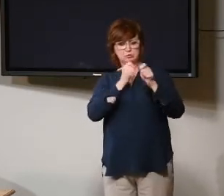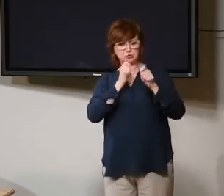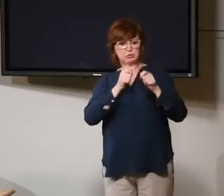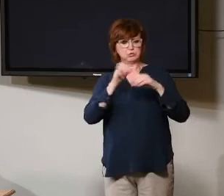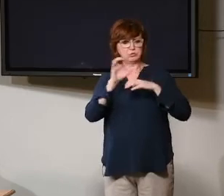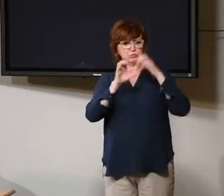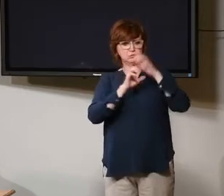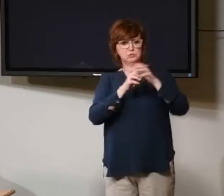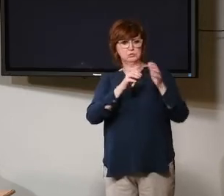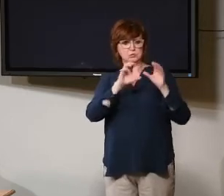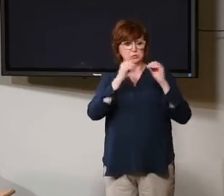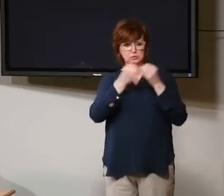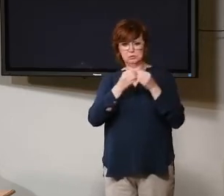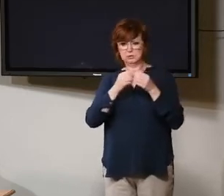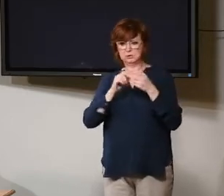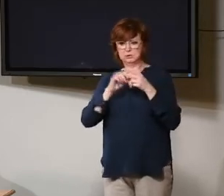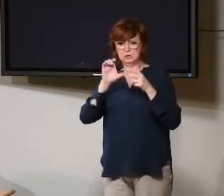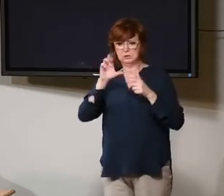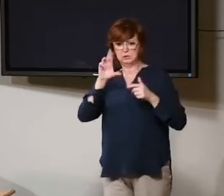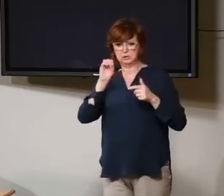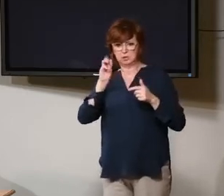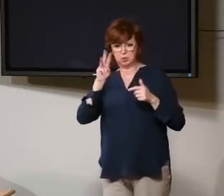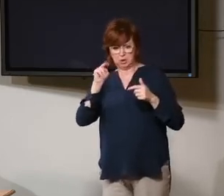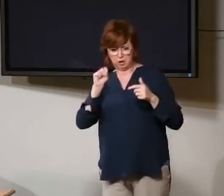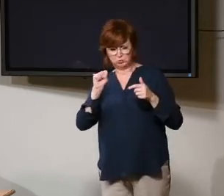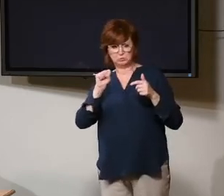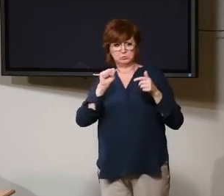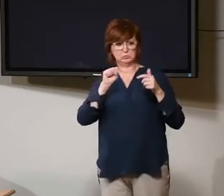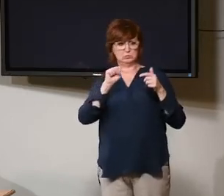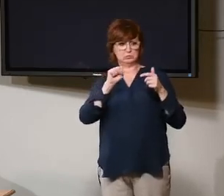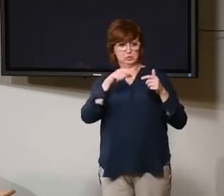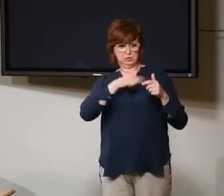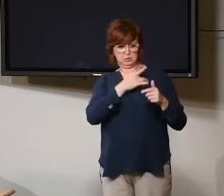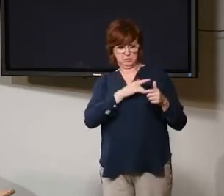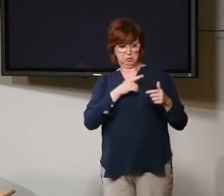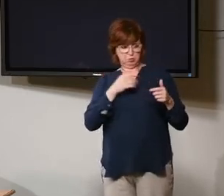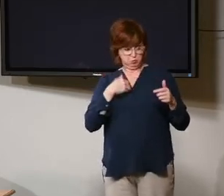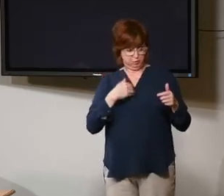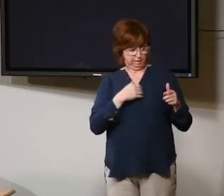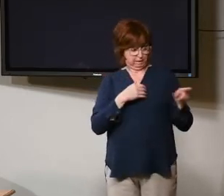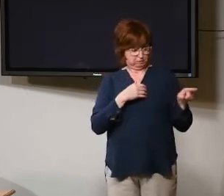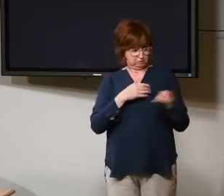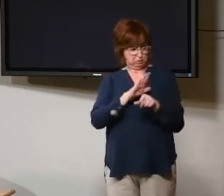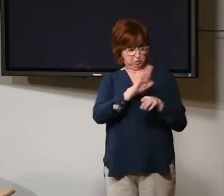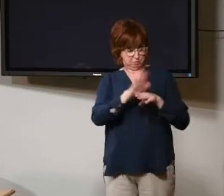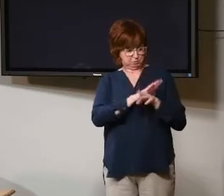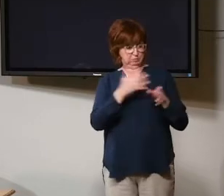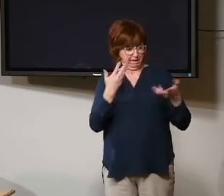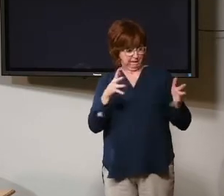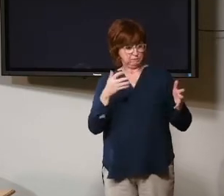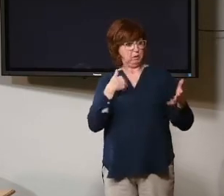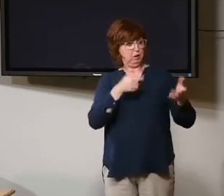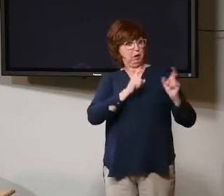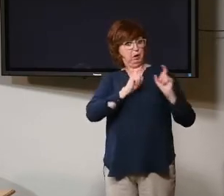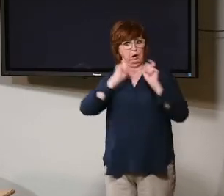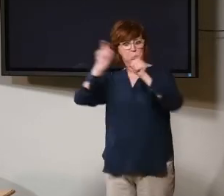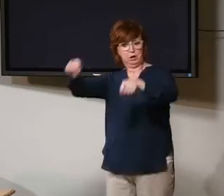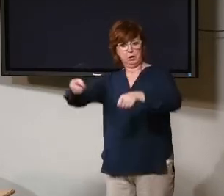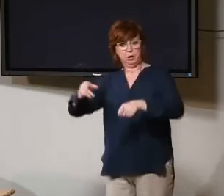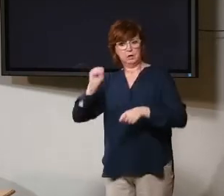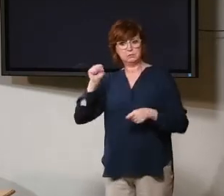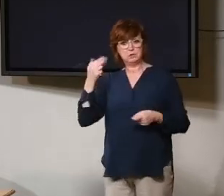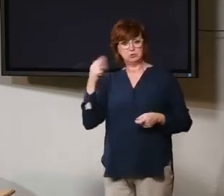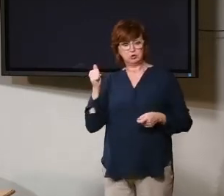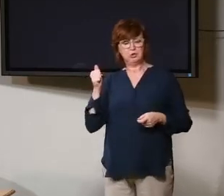Crown corporations and others in this province that do have supplies of N95 masks on hand. They've provided those to the Saskatchewan